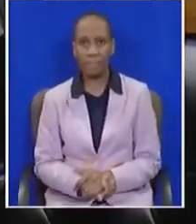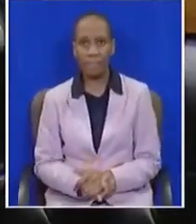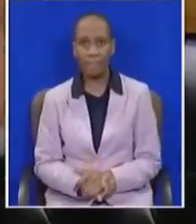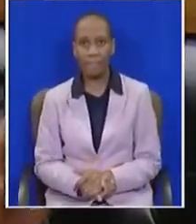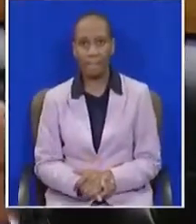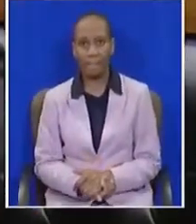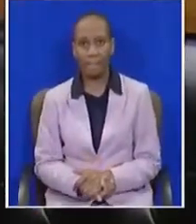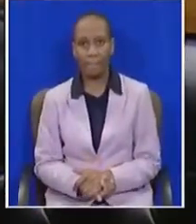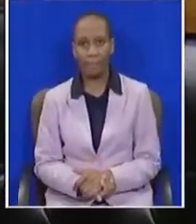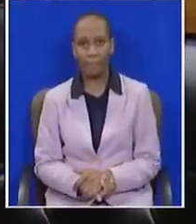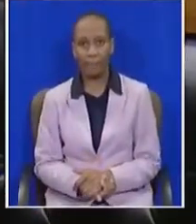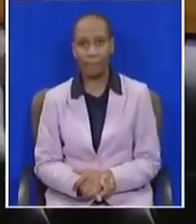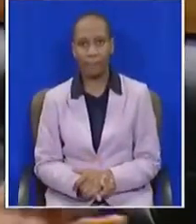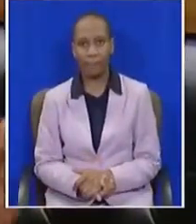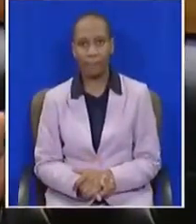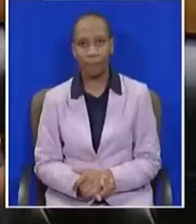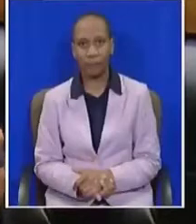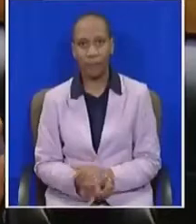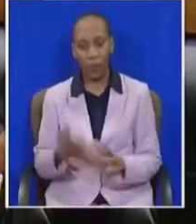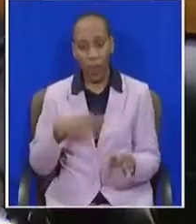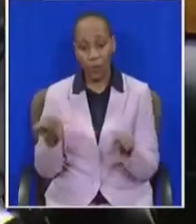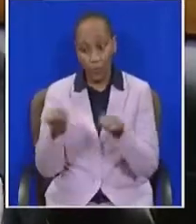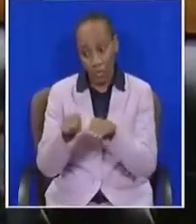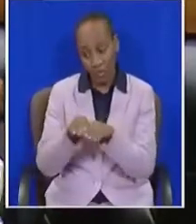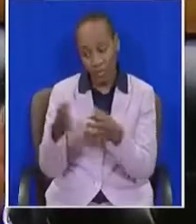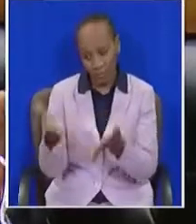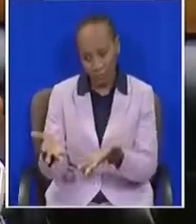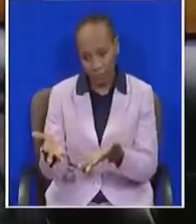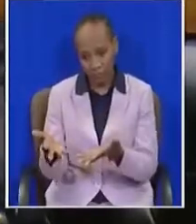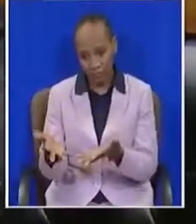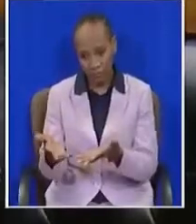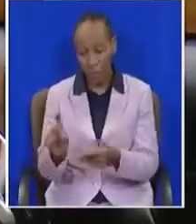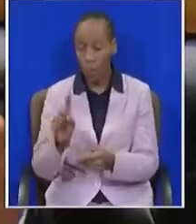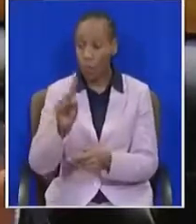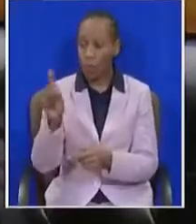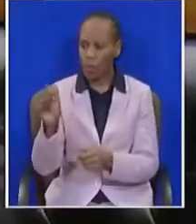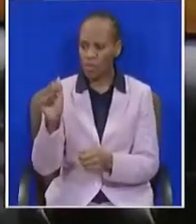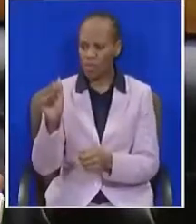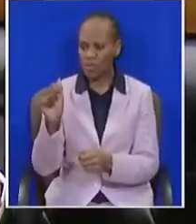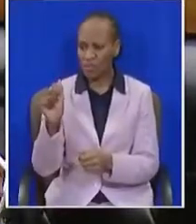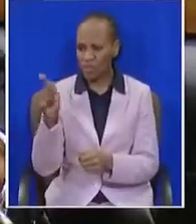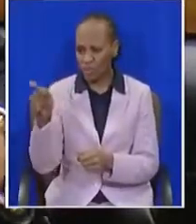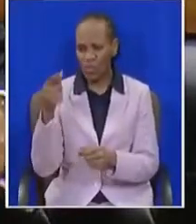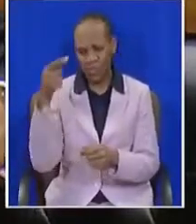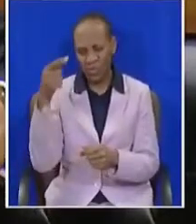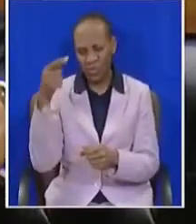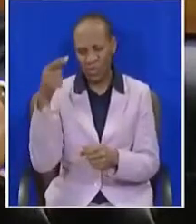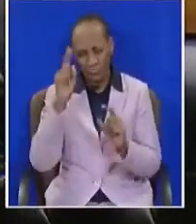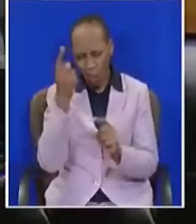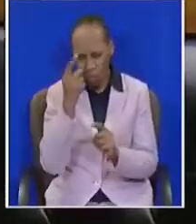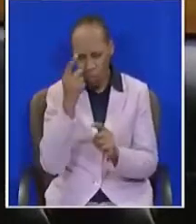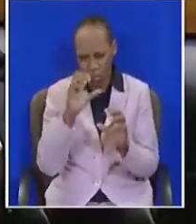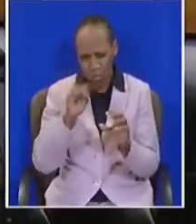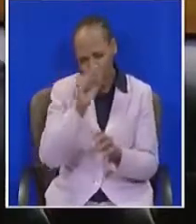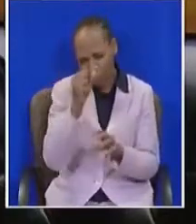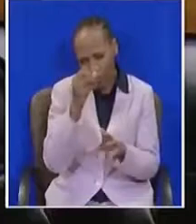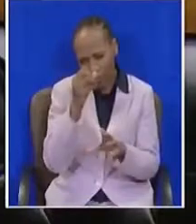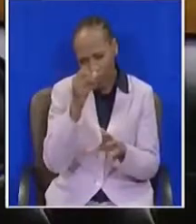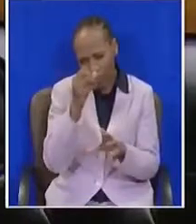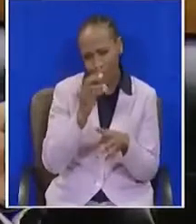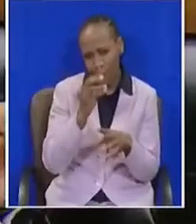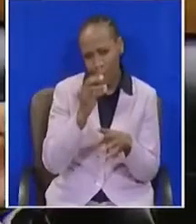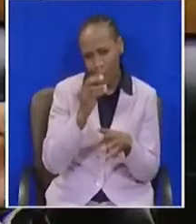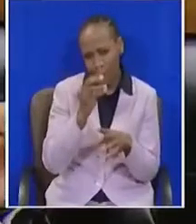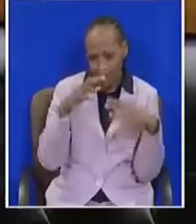We need to put that in correctly. Because you put the question as if it is only South Africa that has unemployment growing. Is